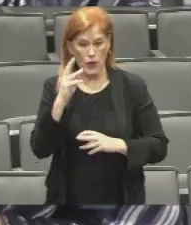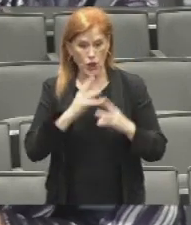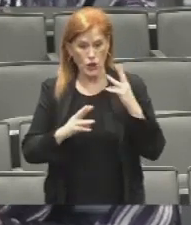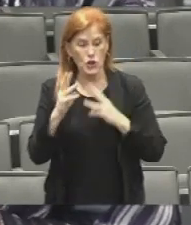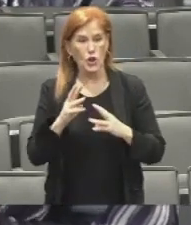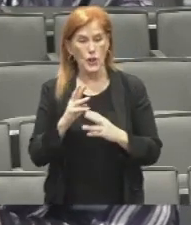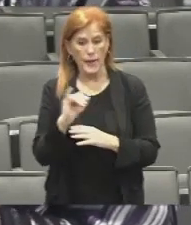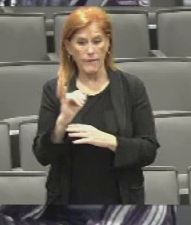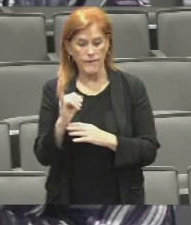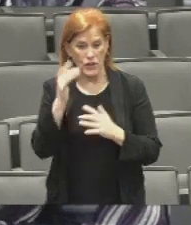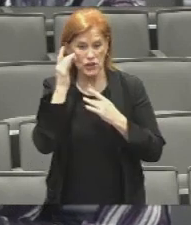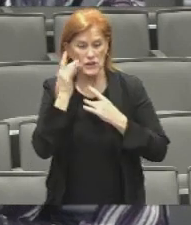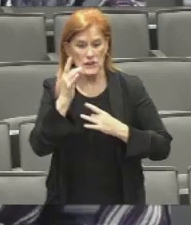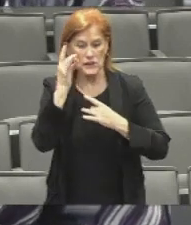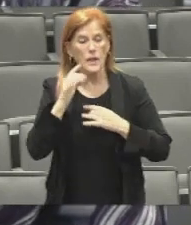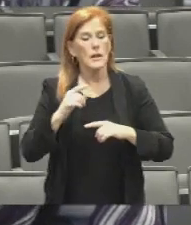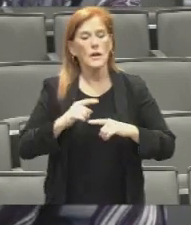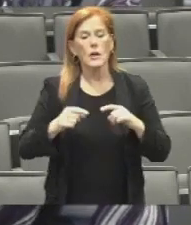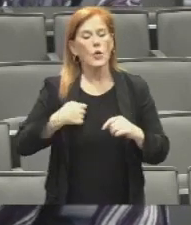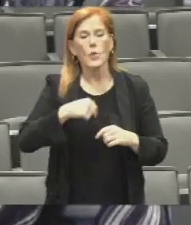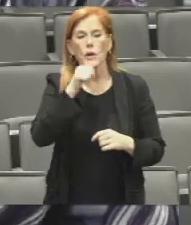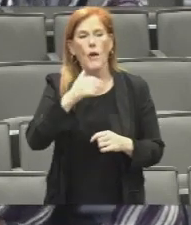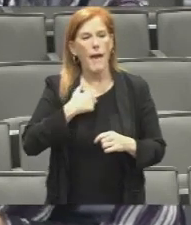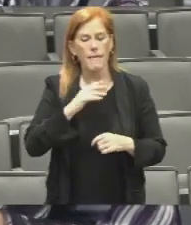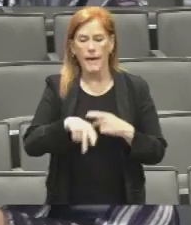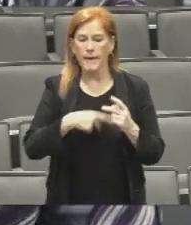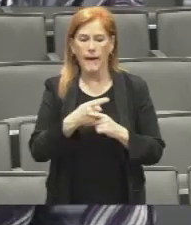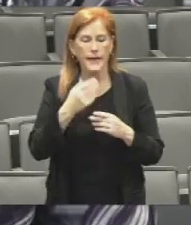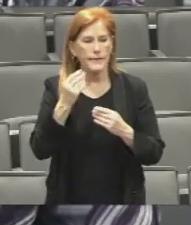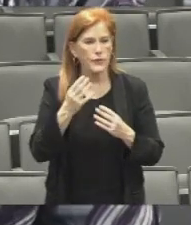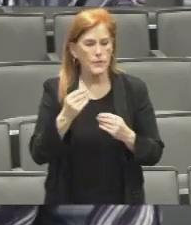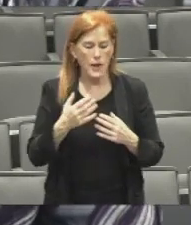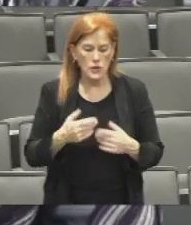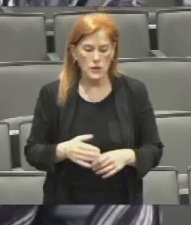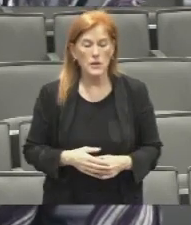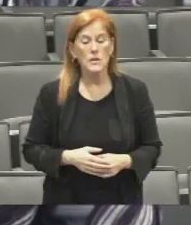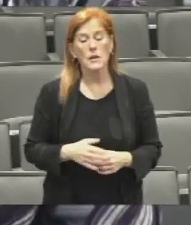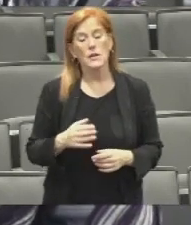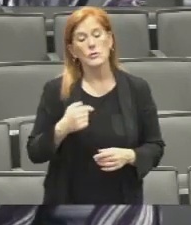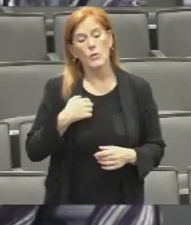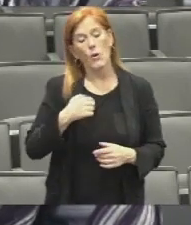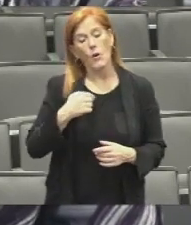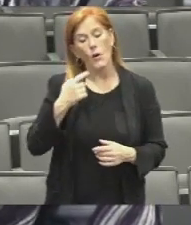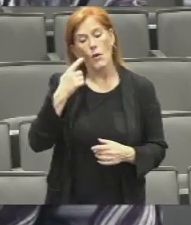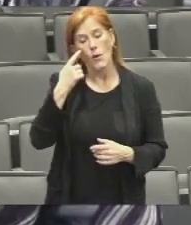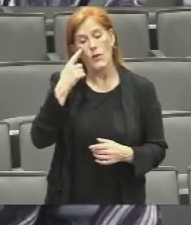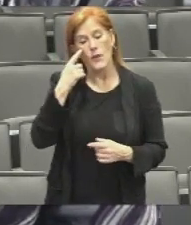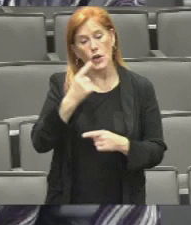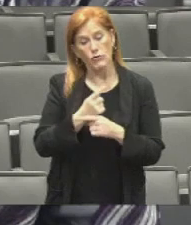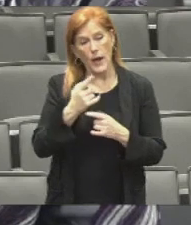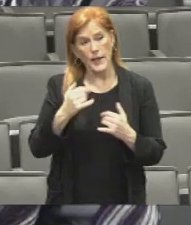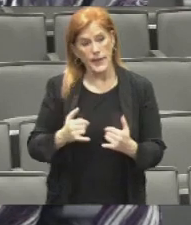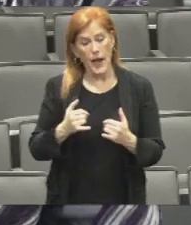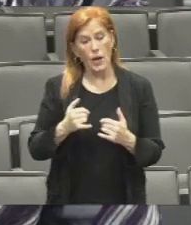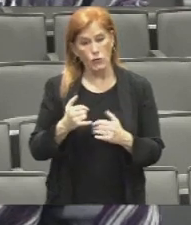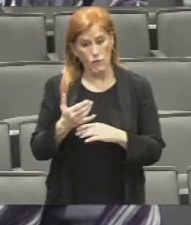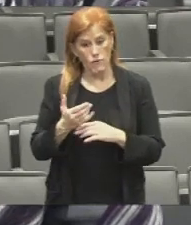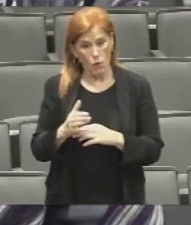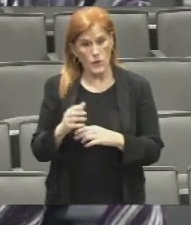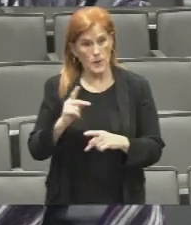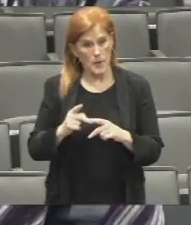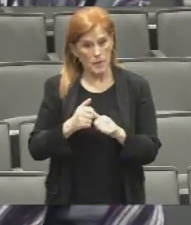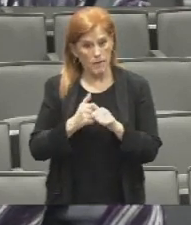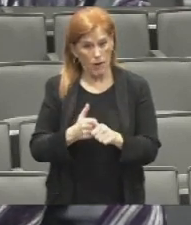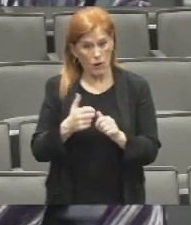We do not have that type of information. So I think at this time, what enforcement wants to do is they want to make sure that